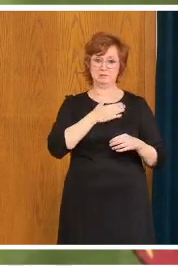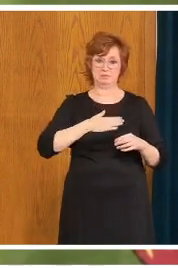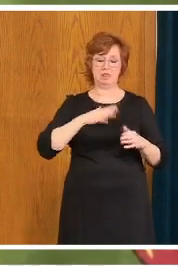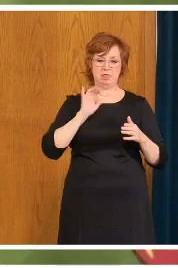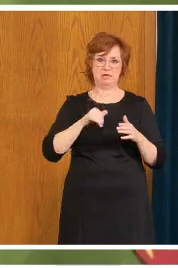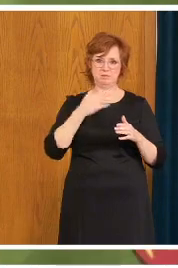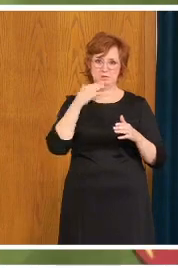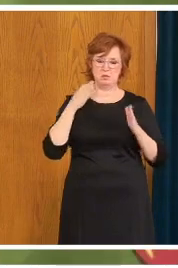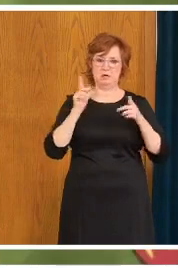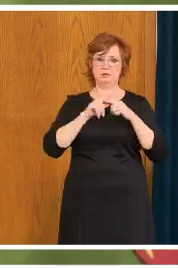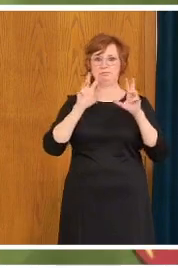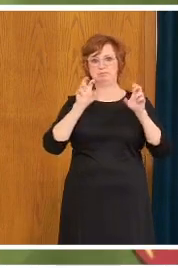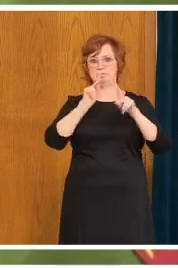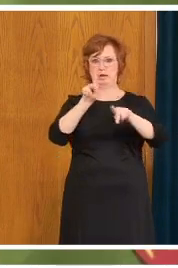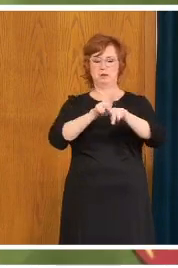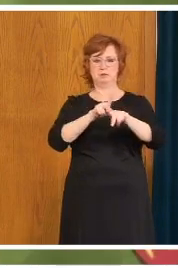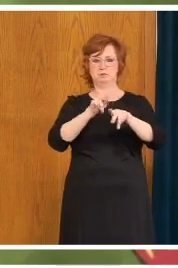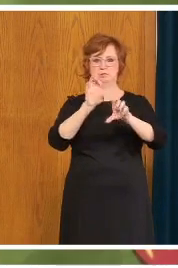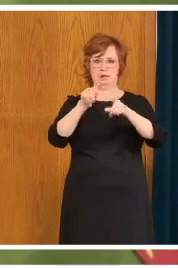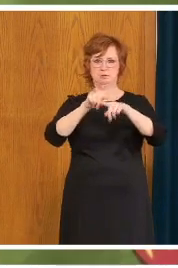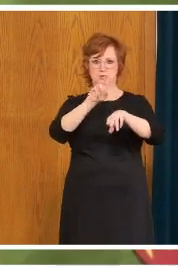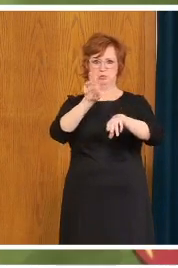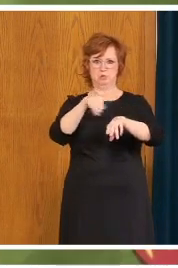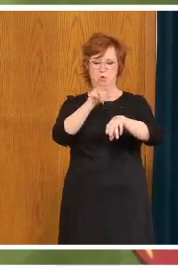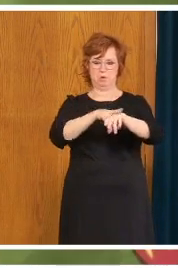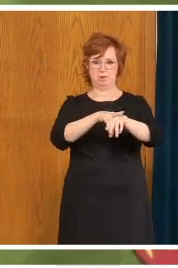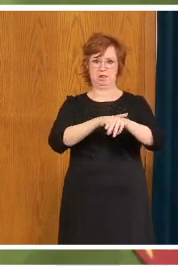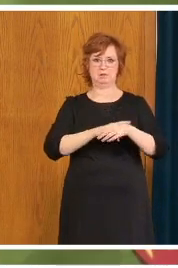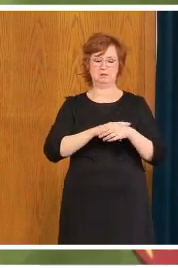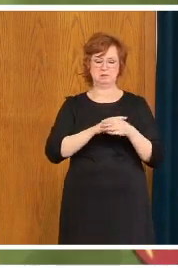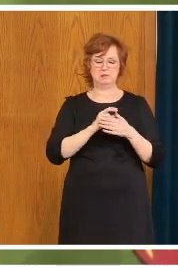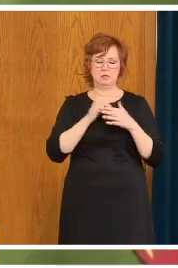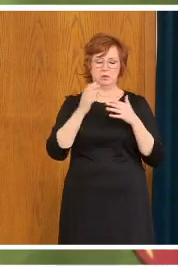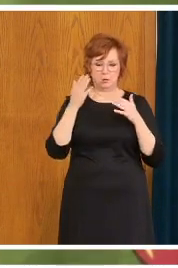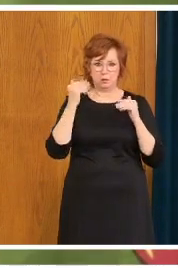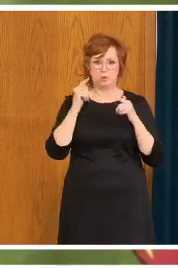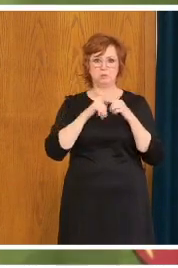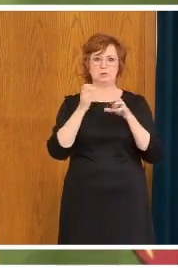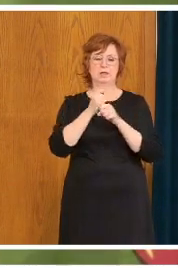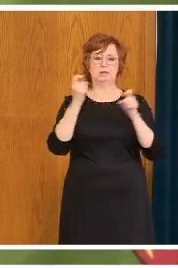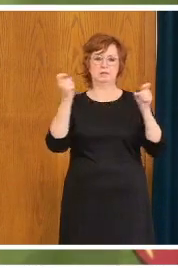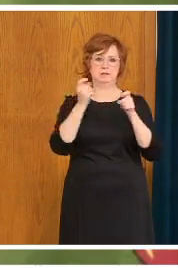that's the way that we can certainly move down the path a lot faster to getting these festivals and